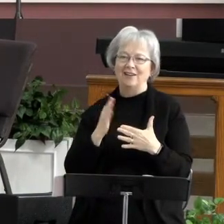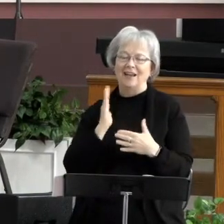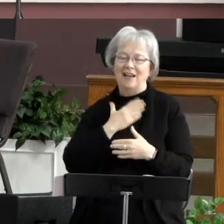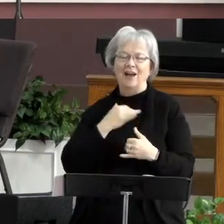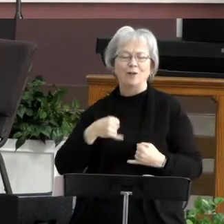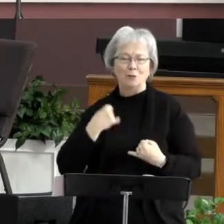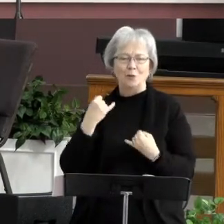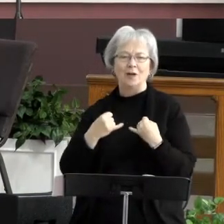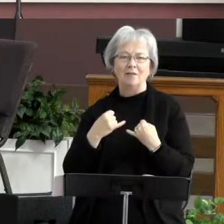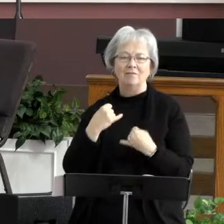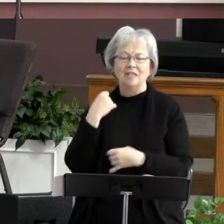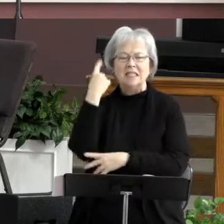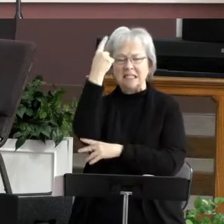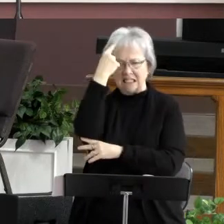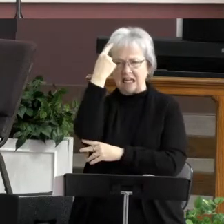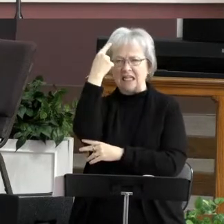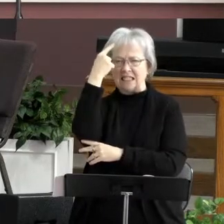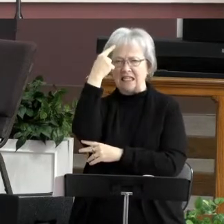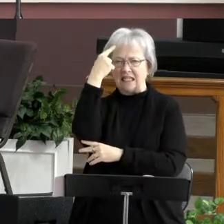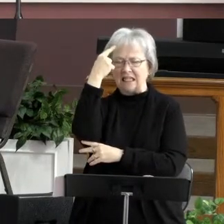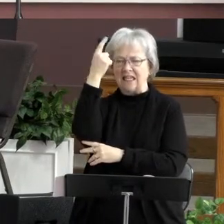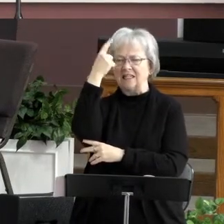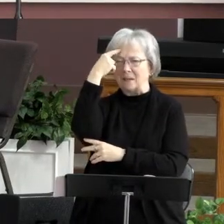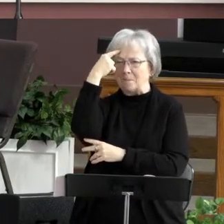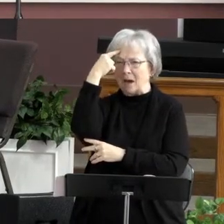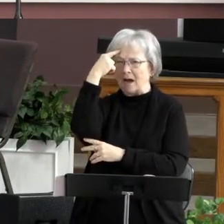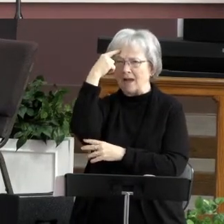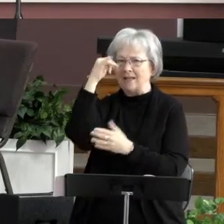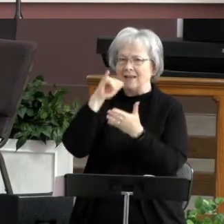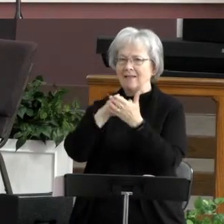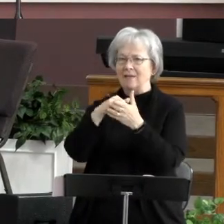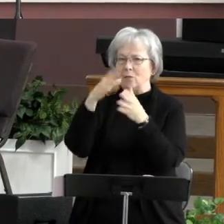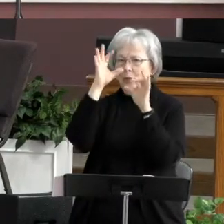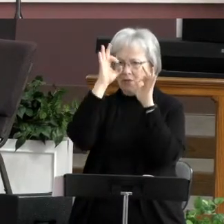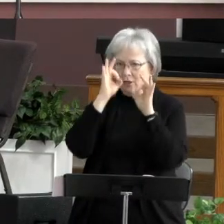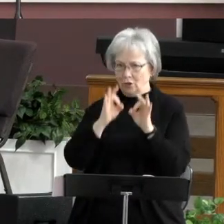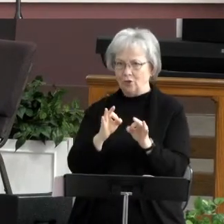a frame of mind, it's a perception that we choose to have.